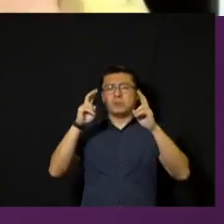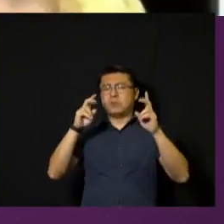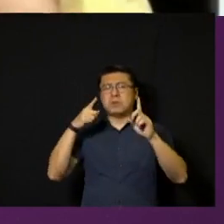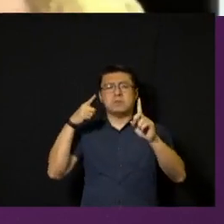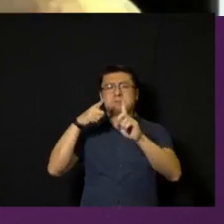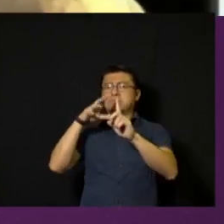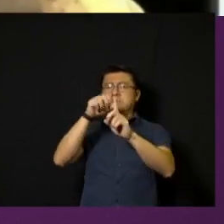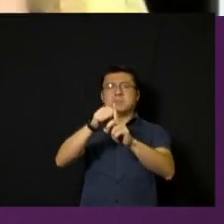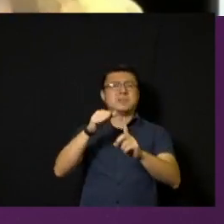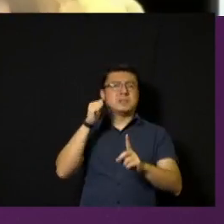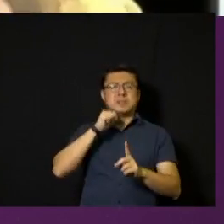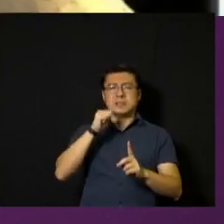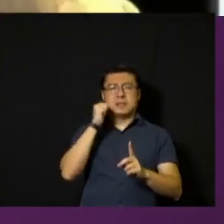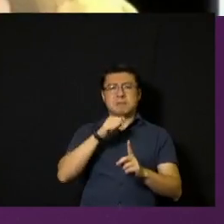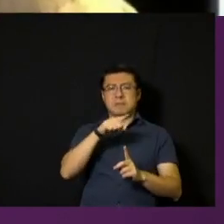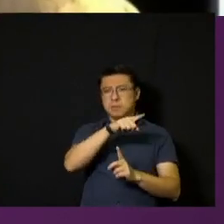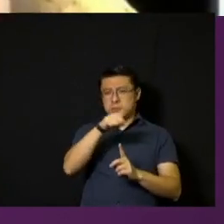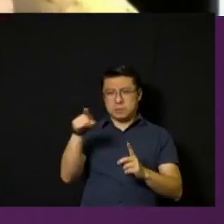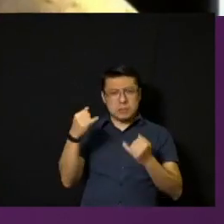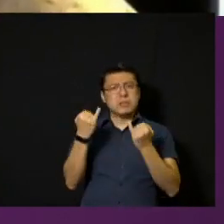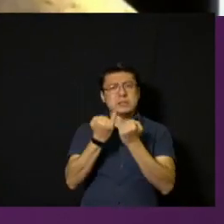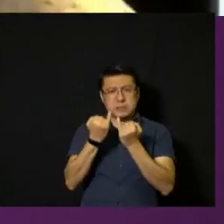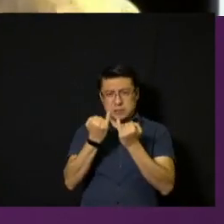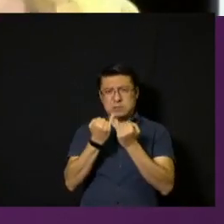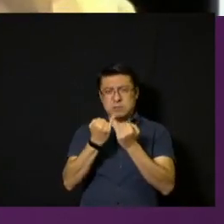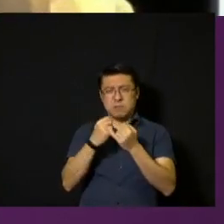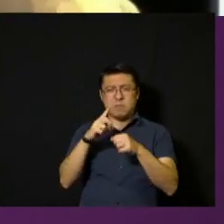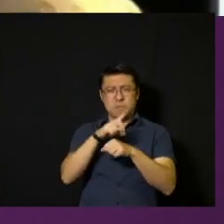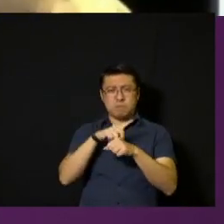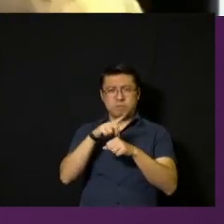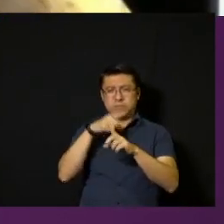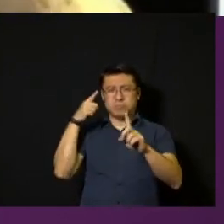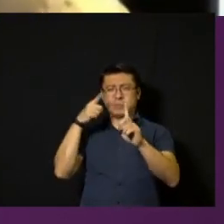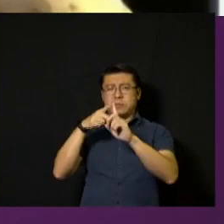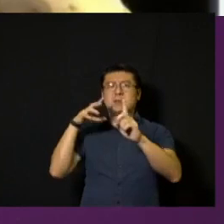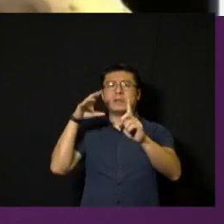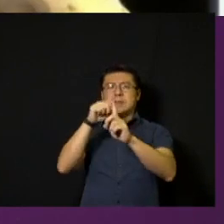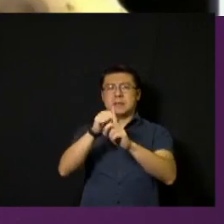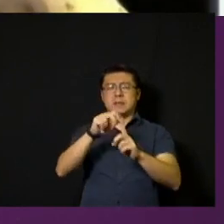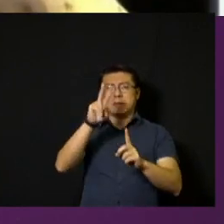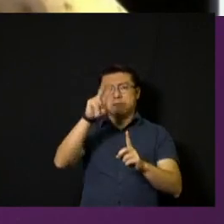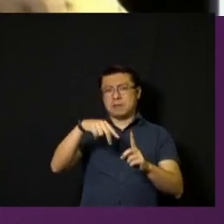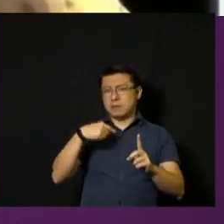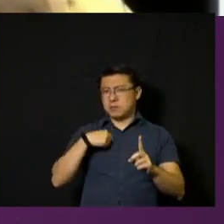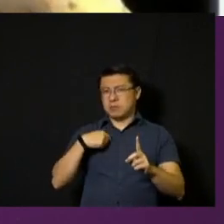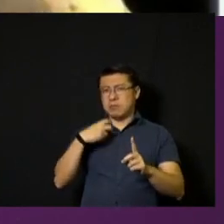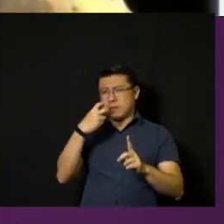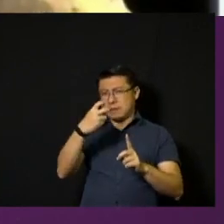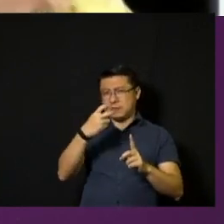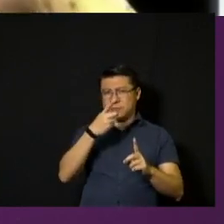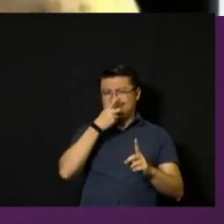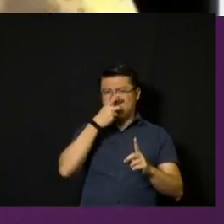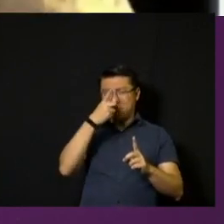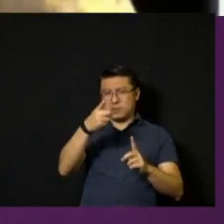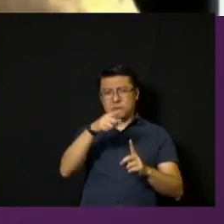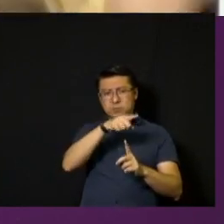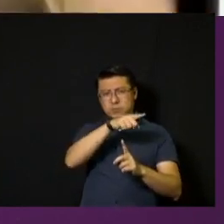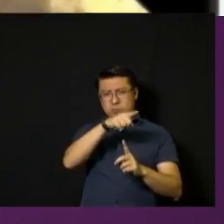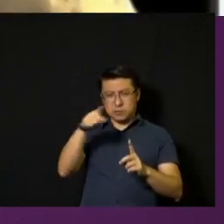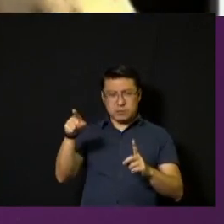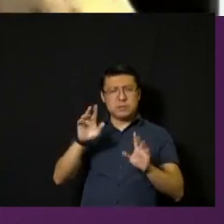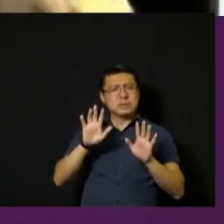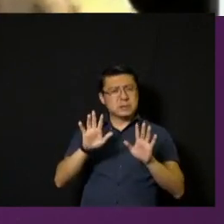It is my dream, and you will make it. You will make it. I'm sure of that, especially connecting with what I'm saying. You will make